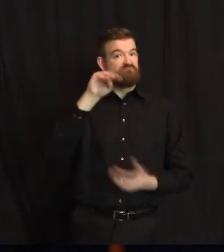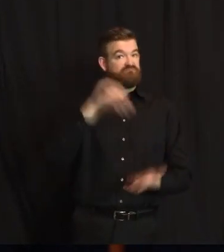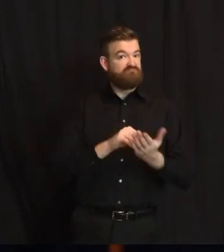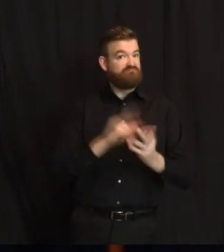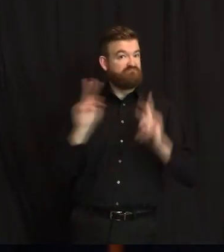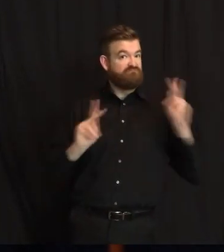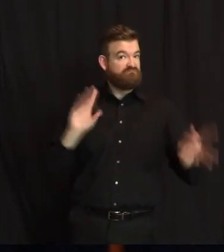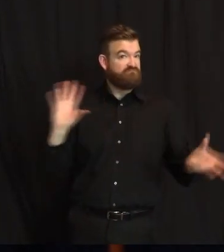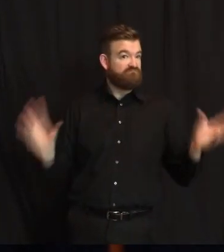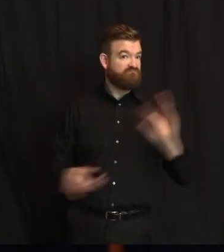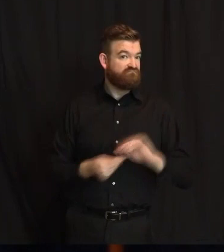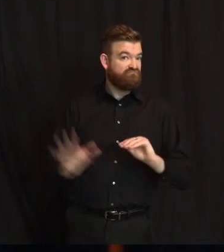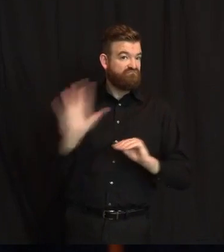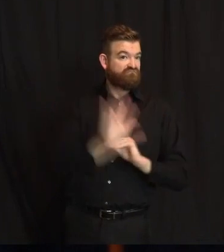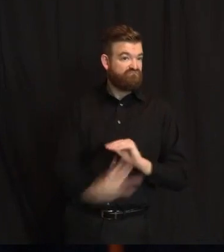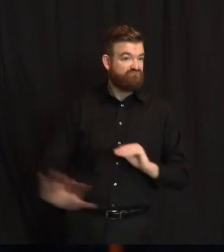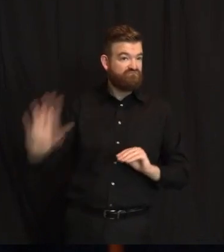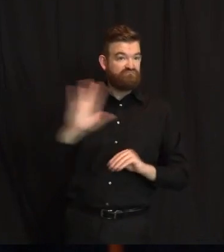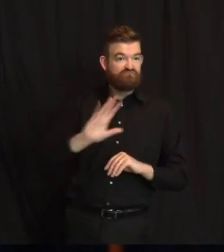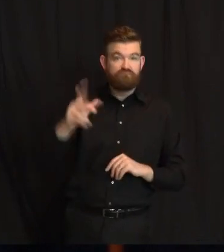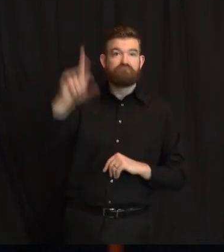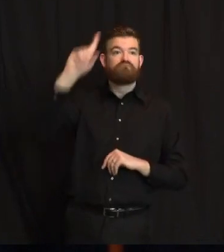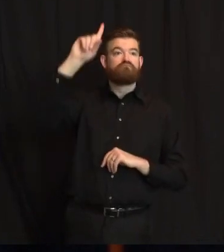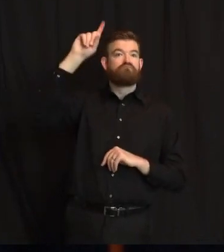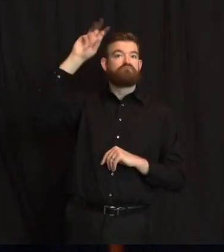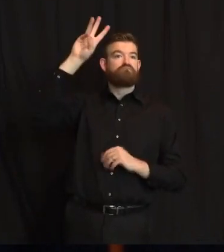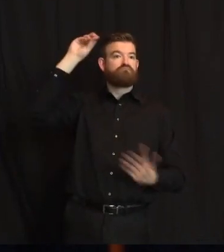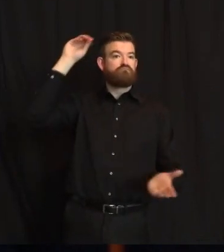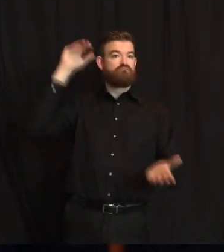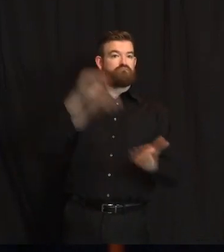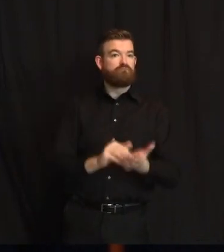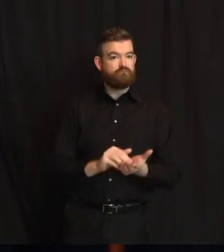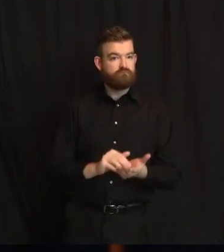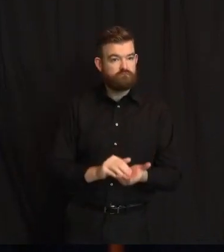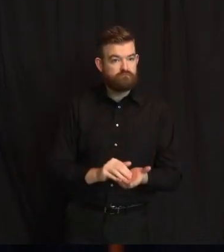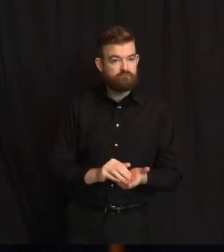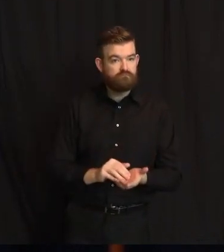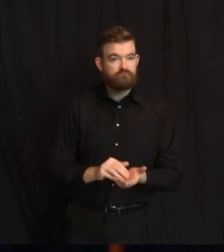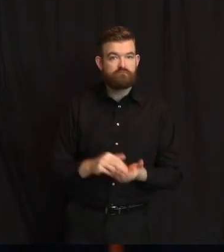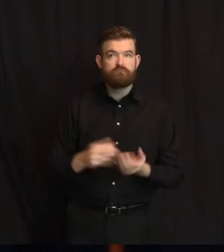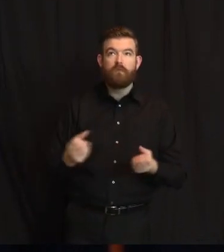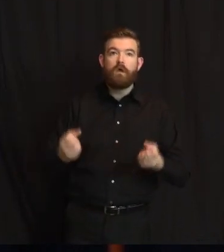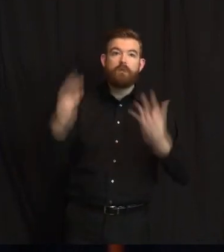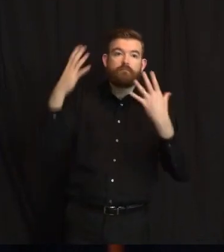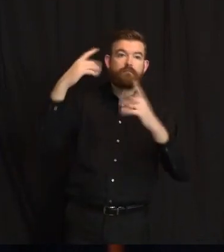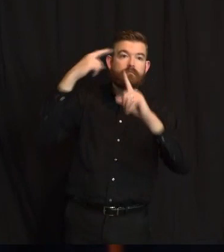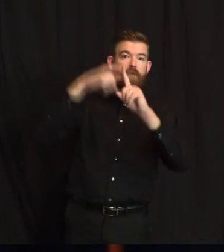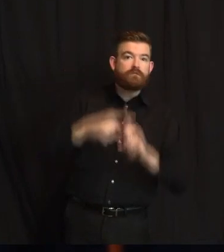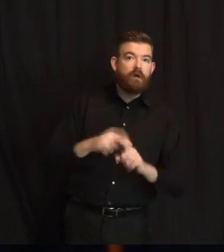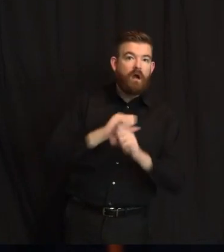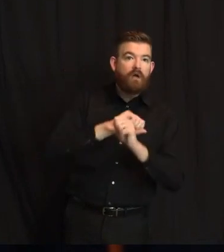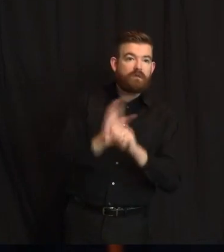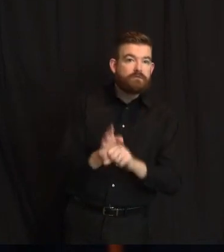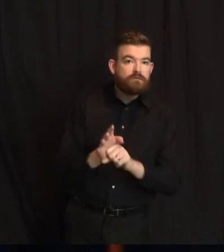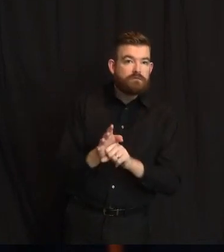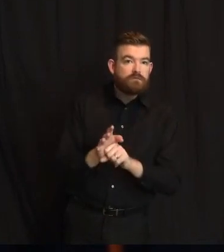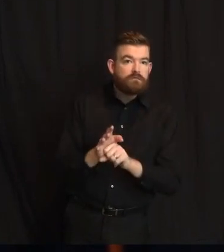currently stating that are positive for COVID, which I think is